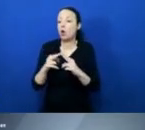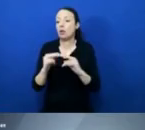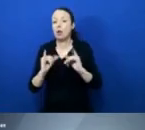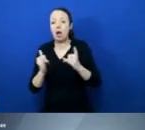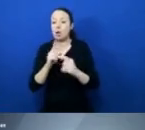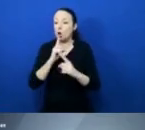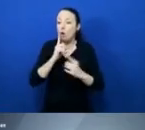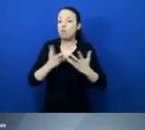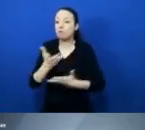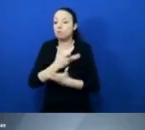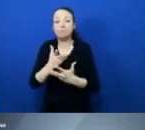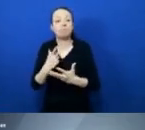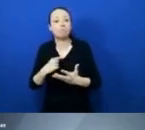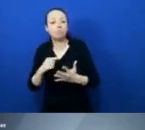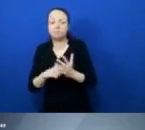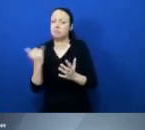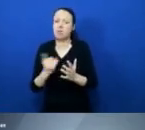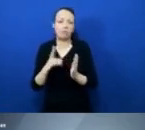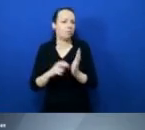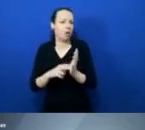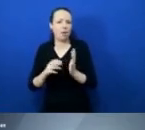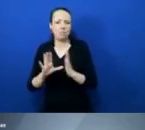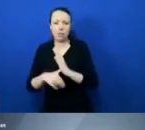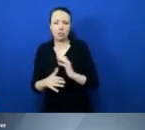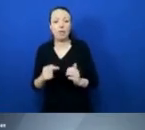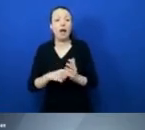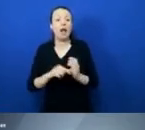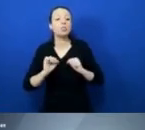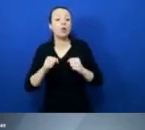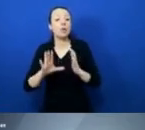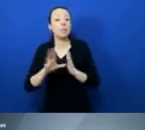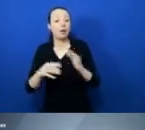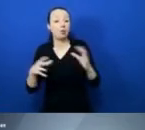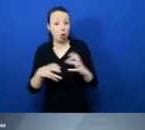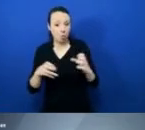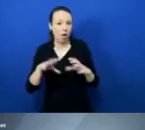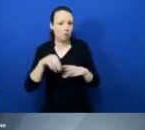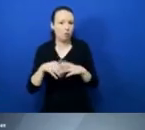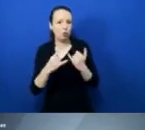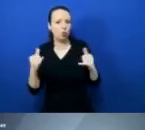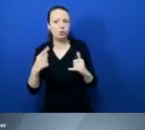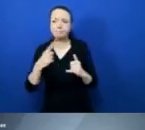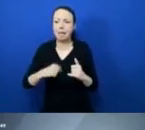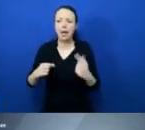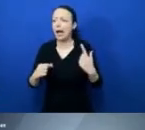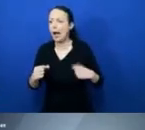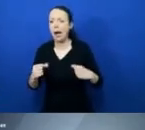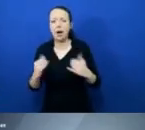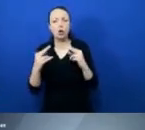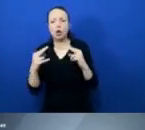space needs, there is always not enough space. And very often the sponge